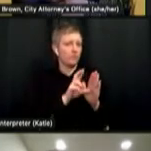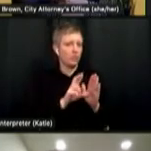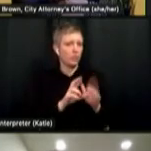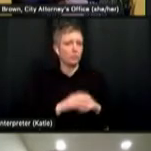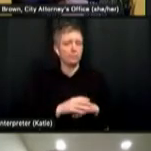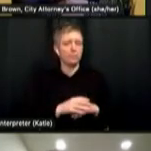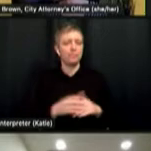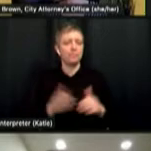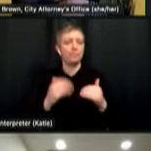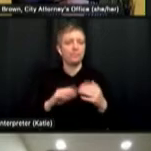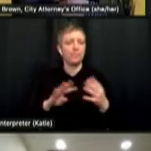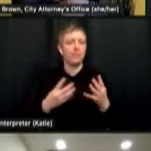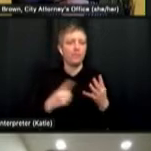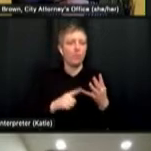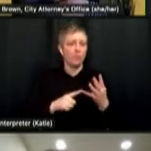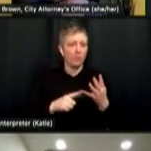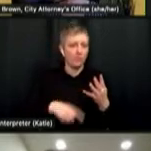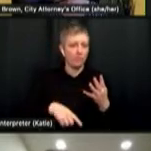fourth,